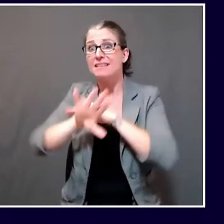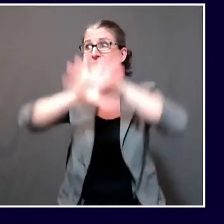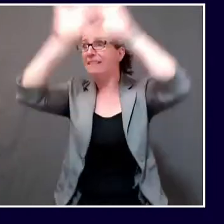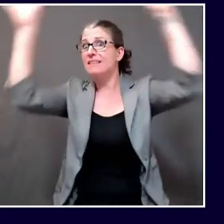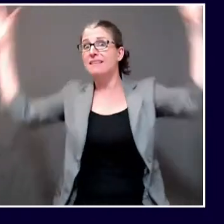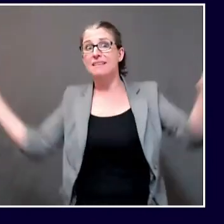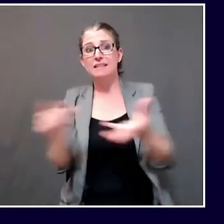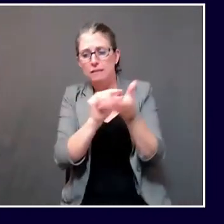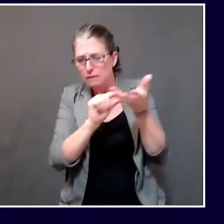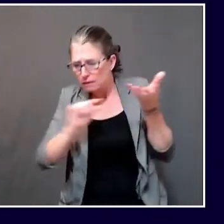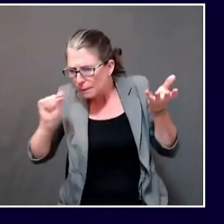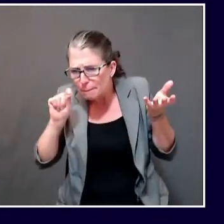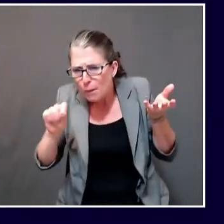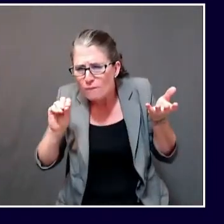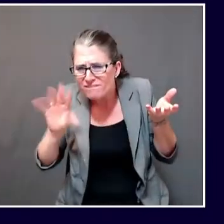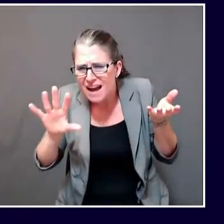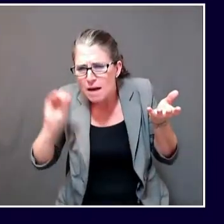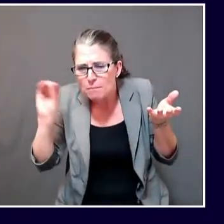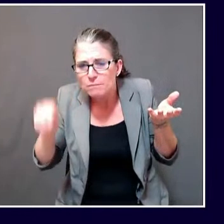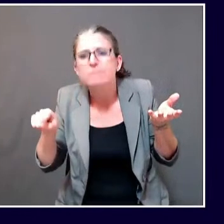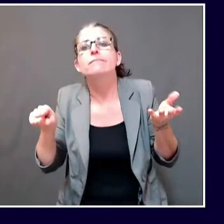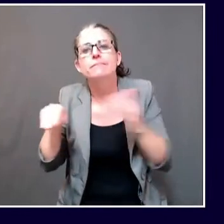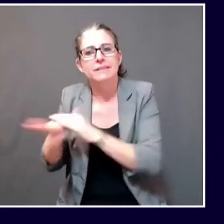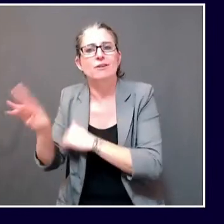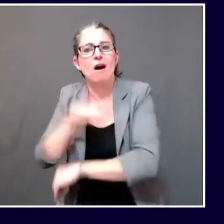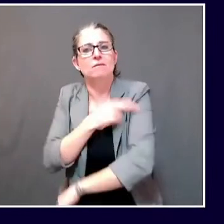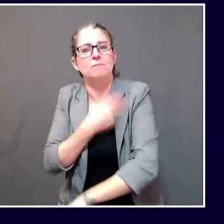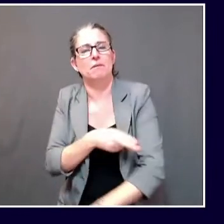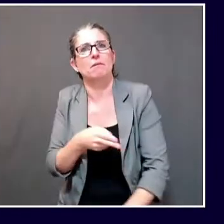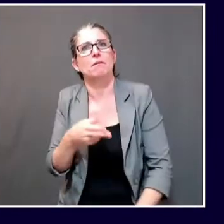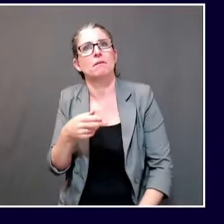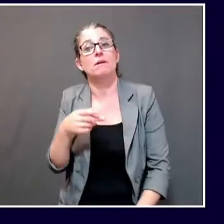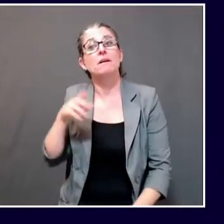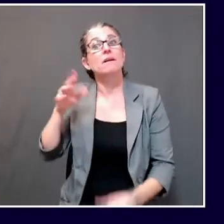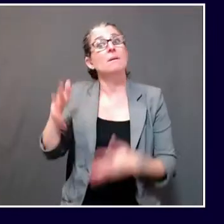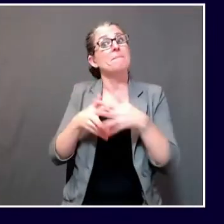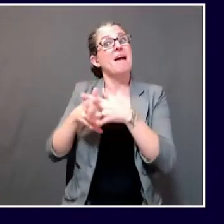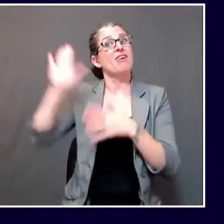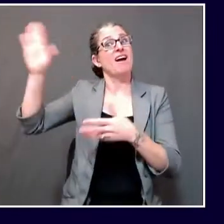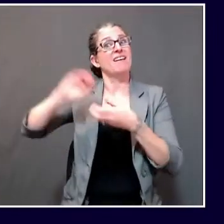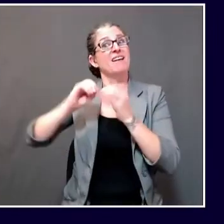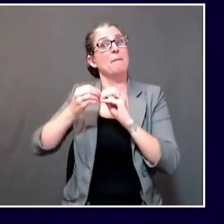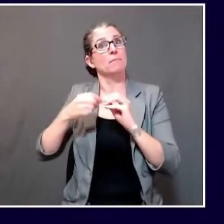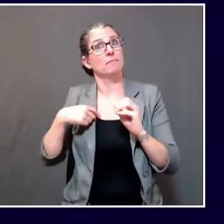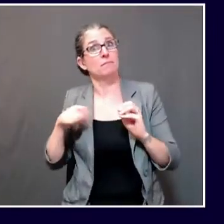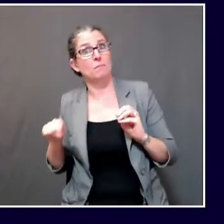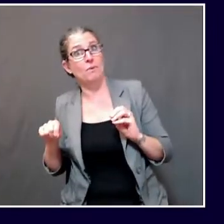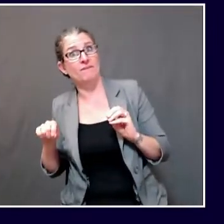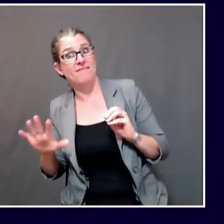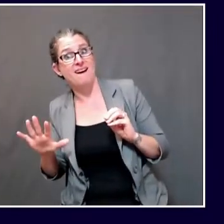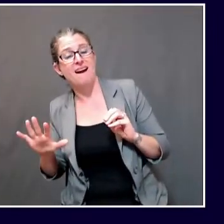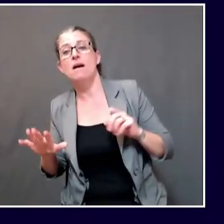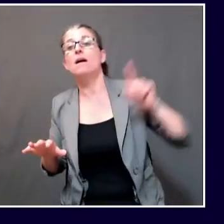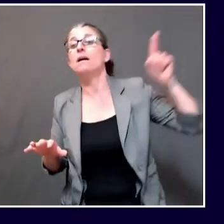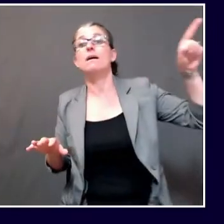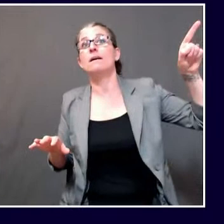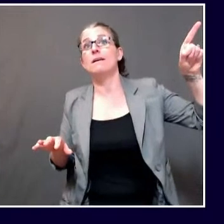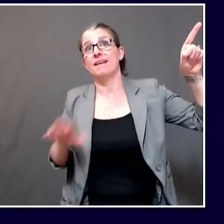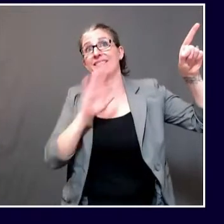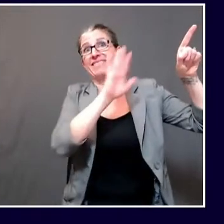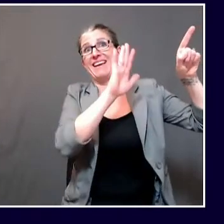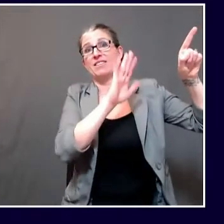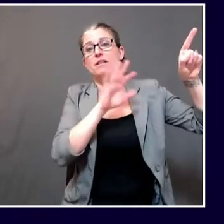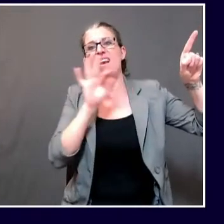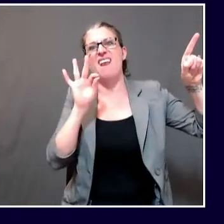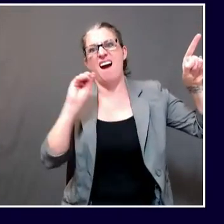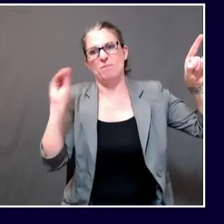States countrywide rate is approximately 9 hospitalizations for every 100,000. The rate in Maine